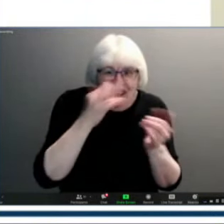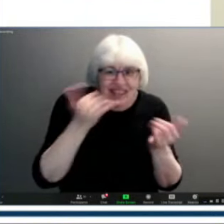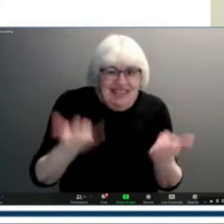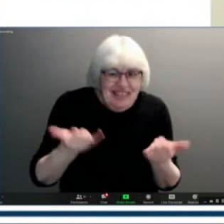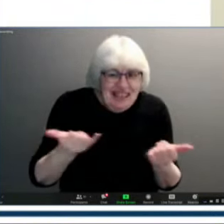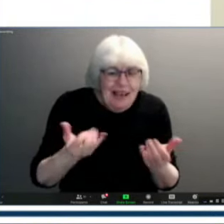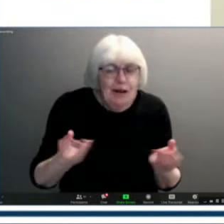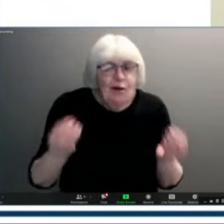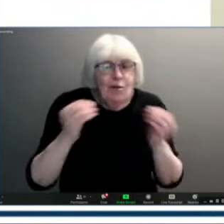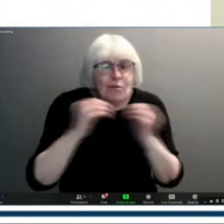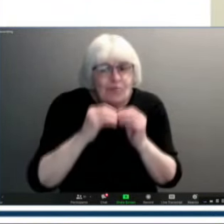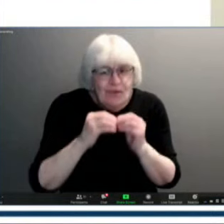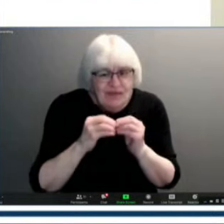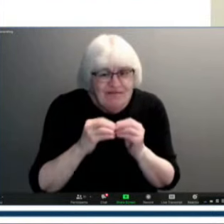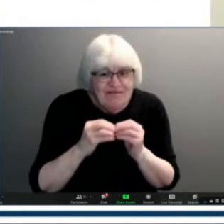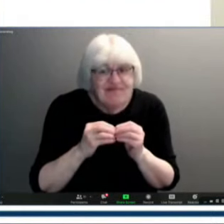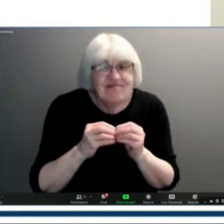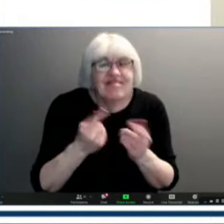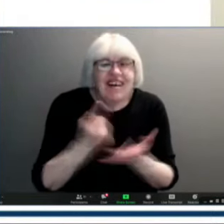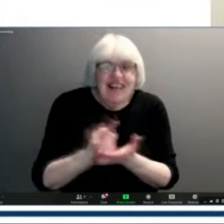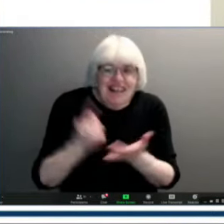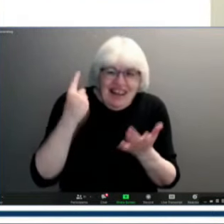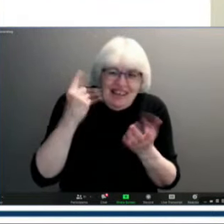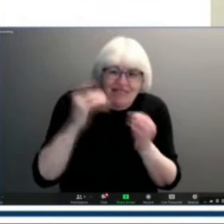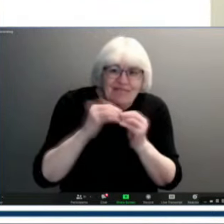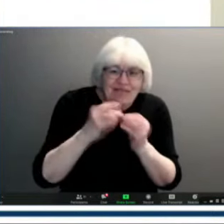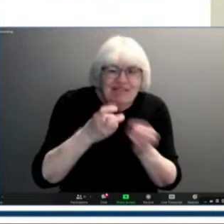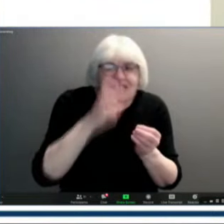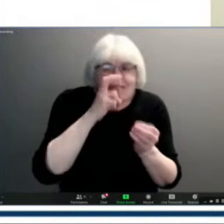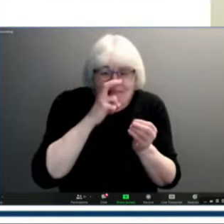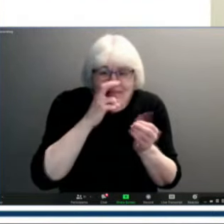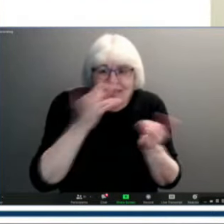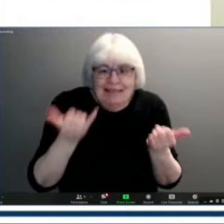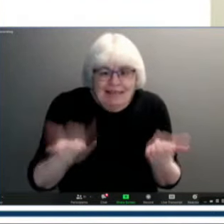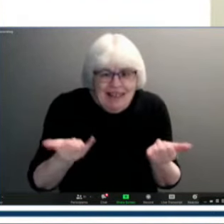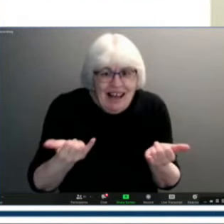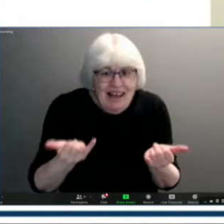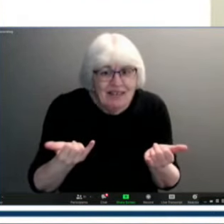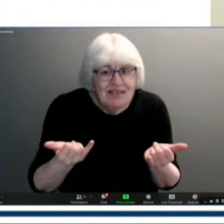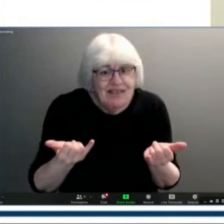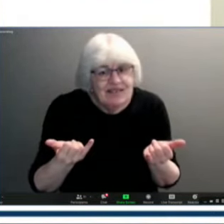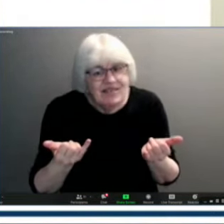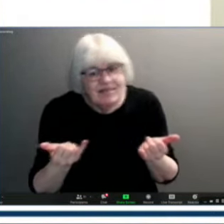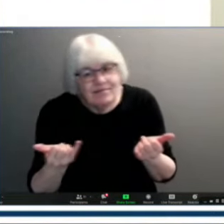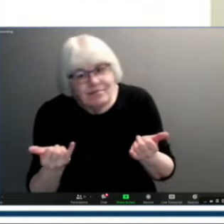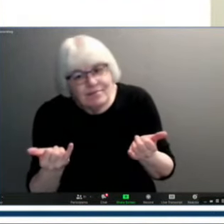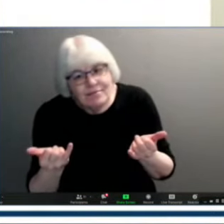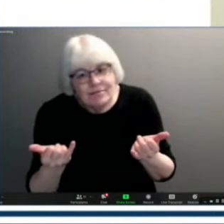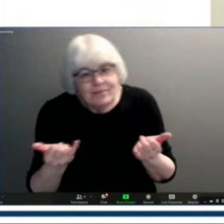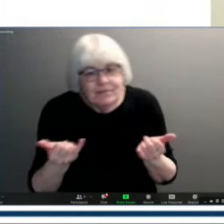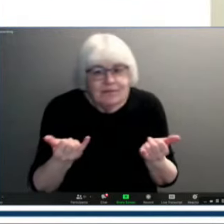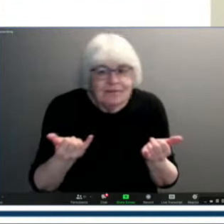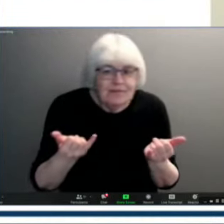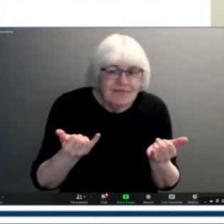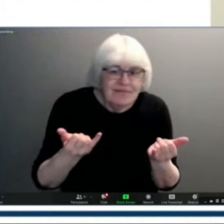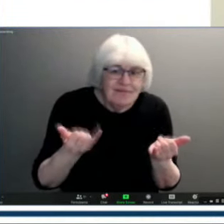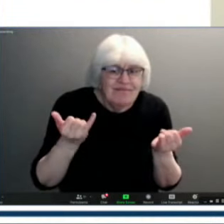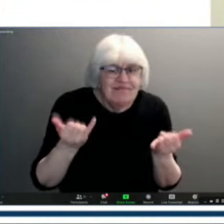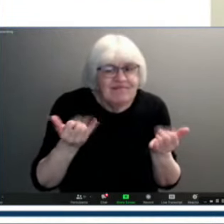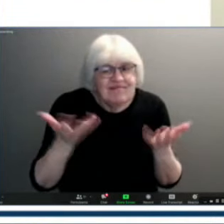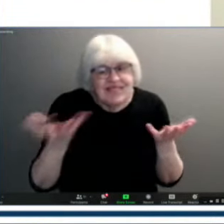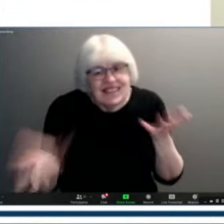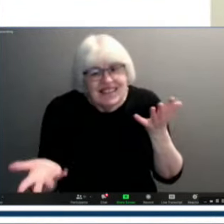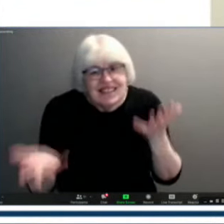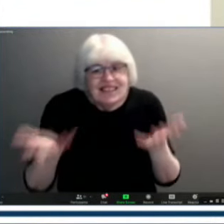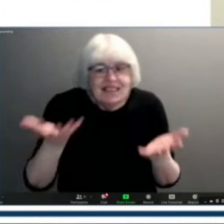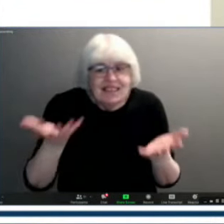It's unusual to strengthen restrictions so quickly, but we're in unusual times, and we'll continue to monitor.